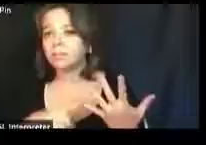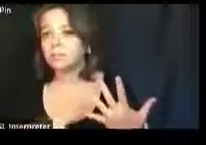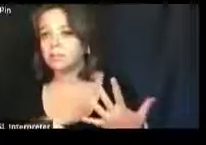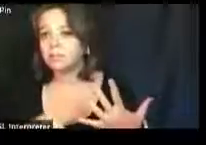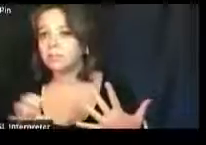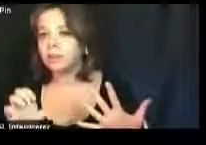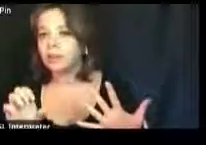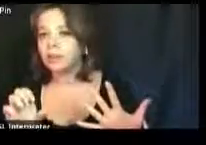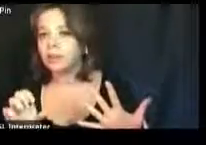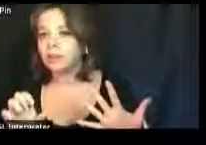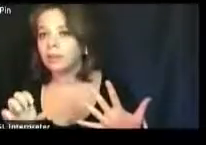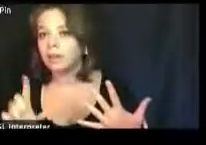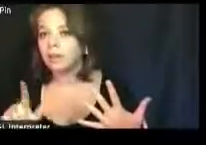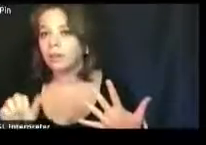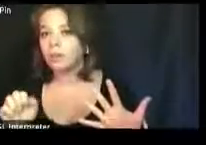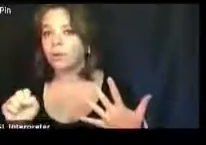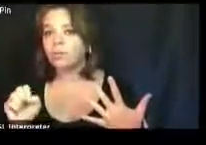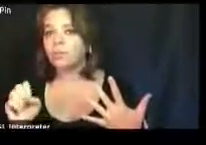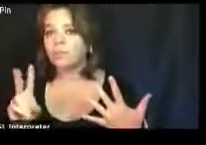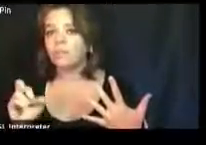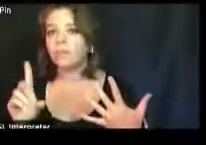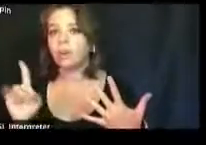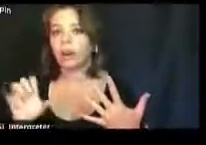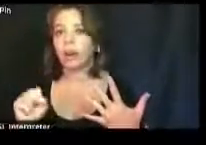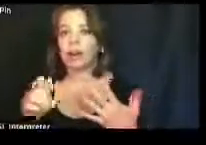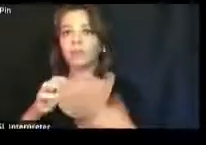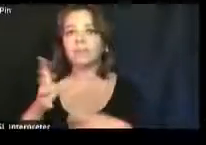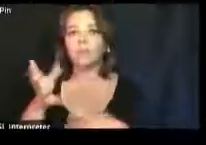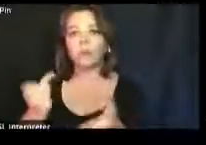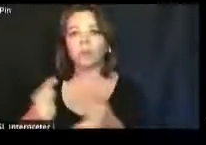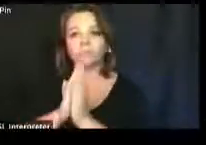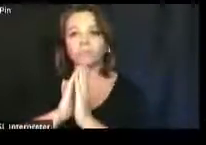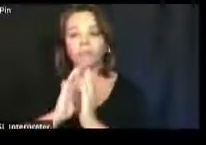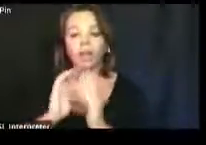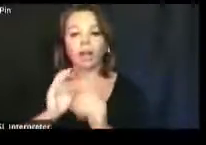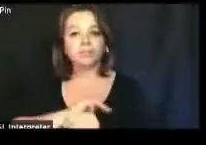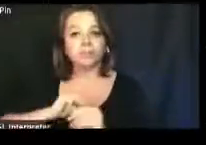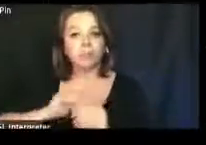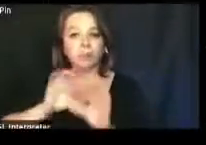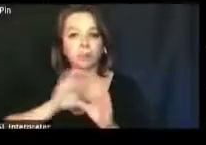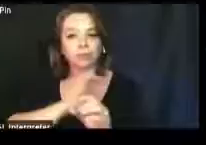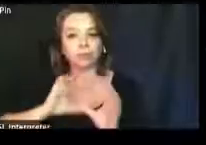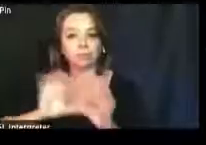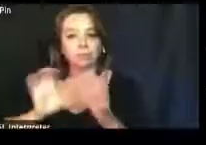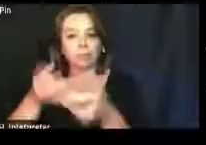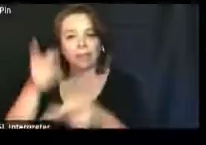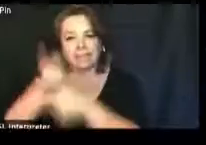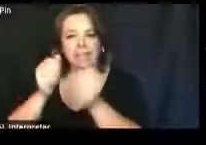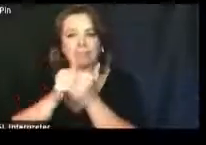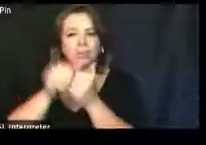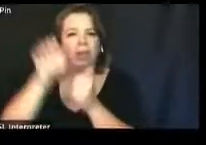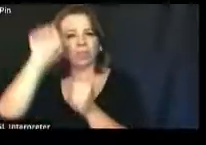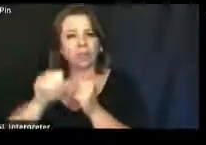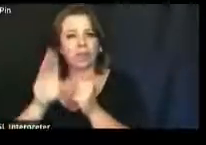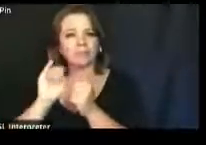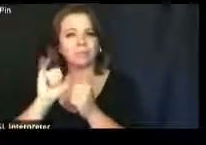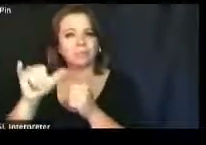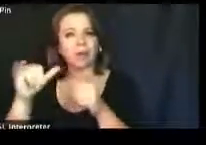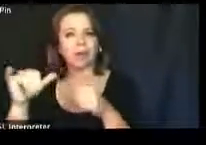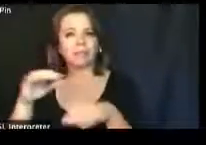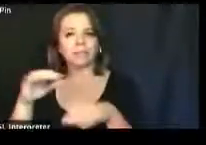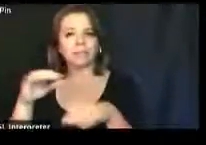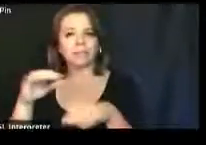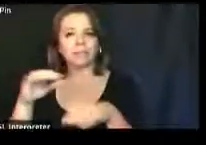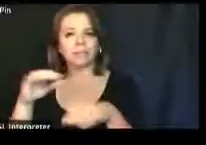So I'd like to ask the members of the Commission to please keep together the South Bay coastal community. We